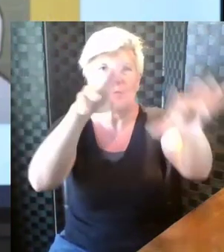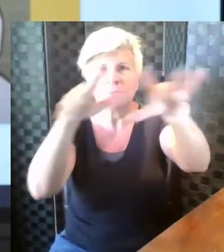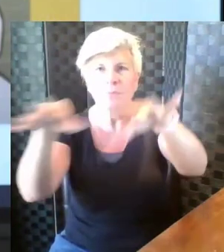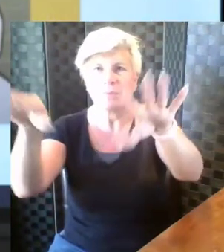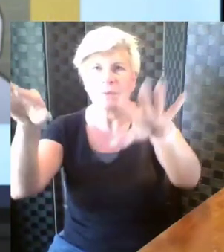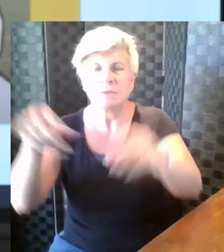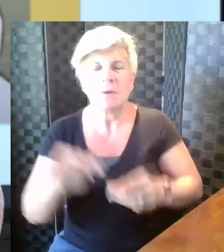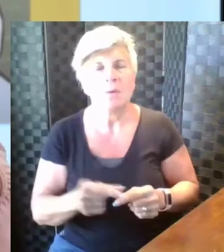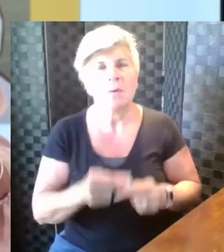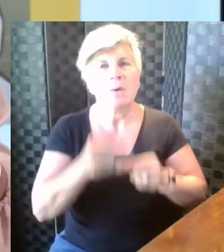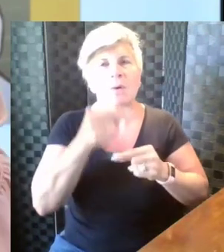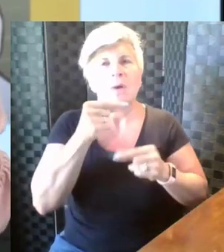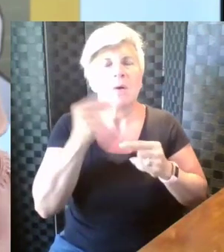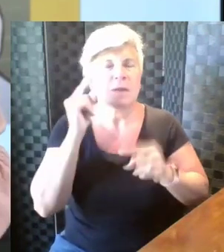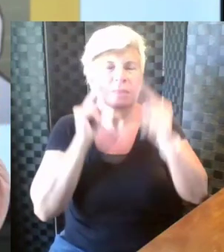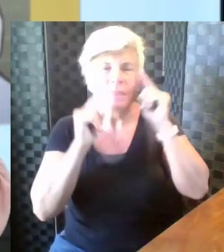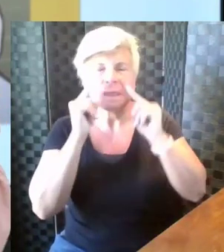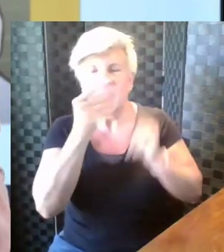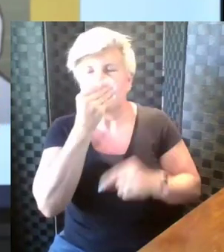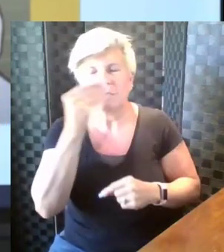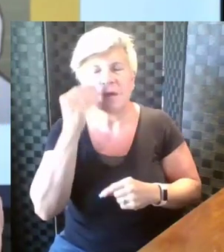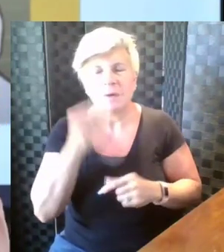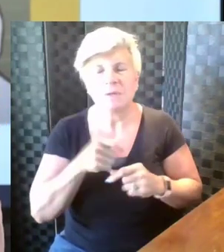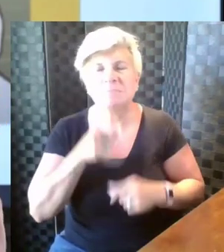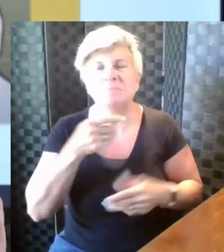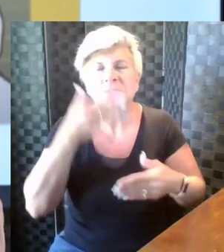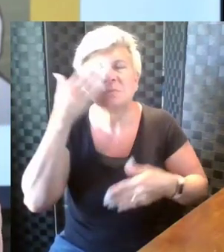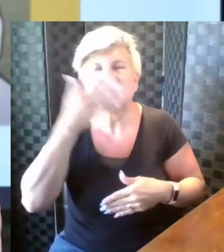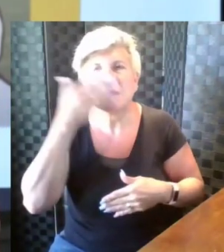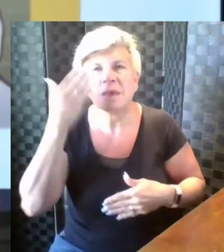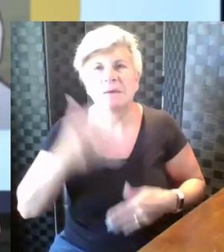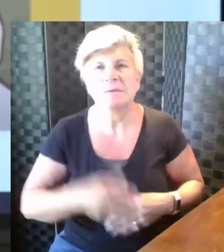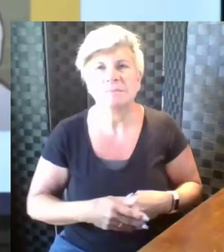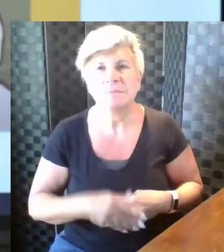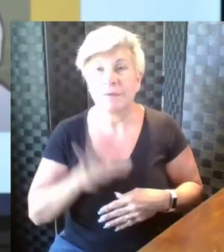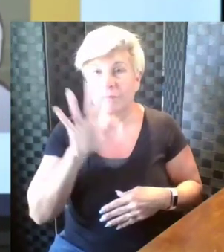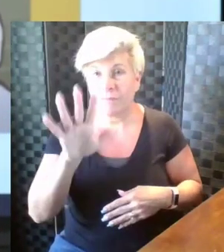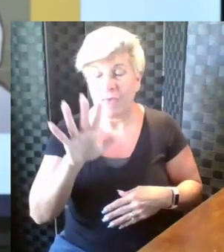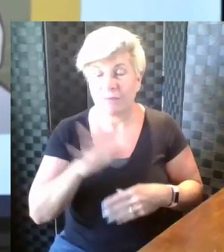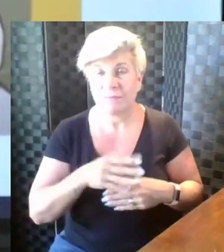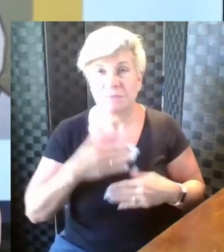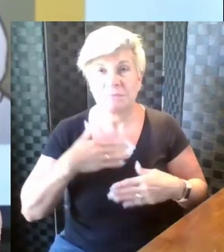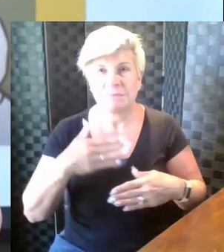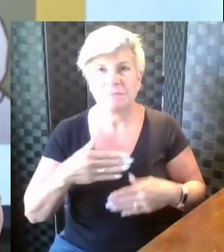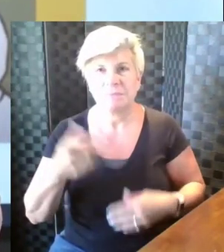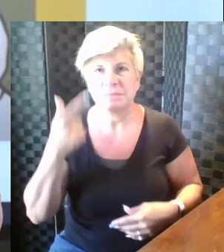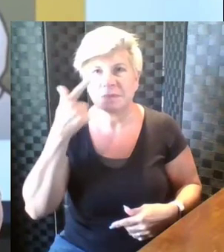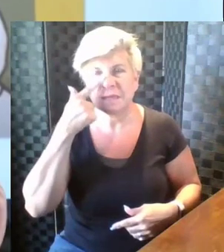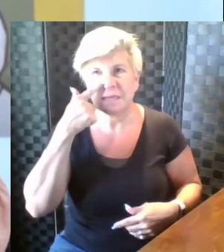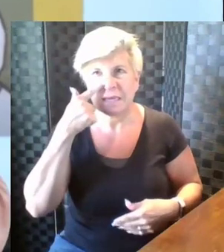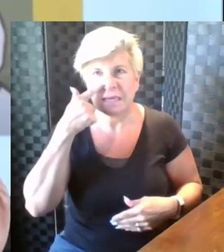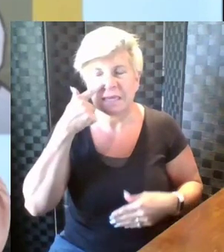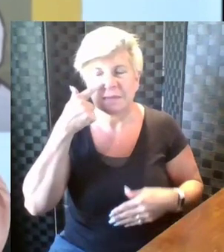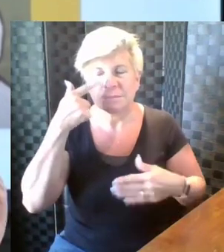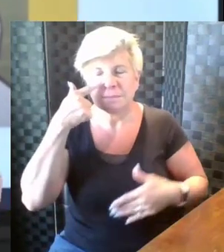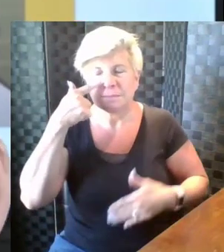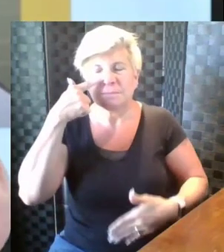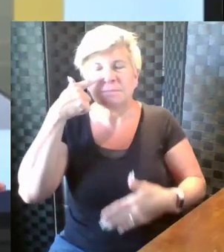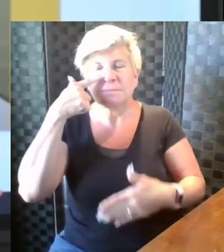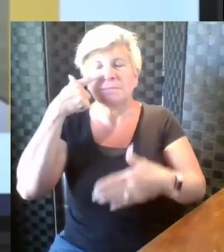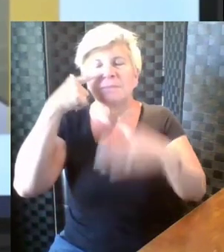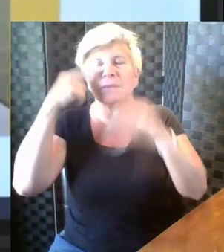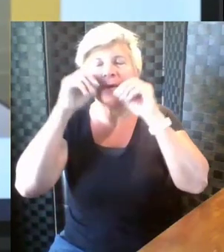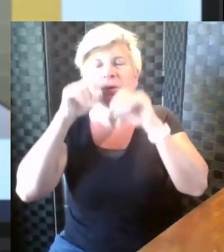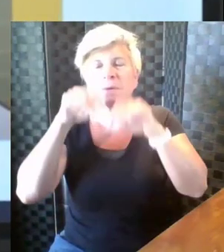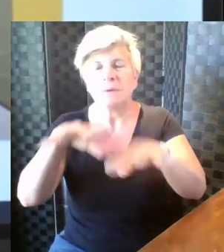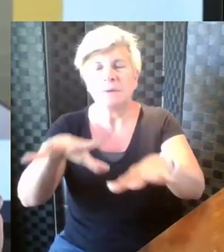hold your dandelion or you can just think of it as you're breathing. So we're going to take, let's do 5 today. So in through our nose, pushing out that belly, and then